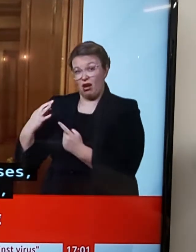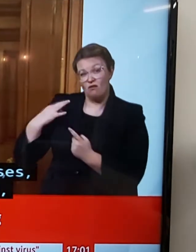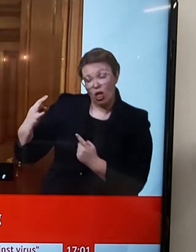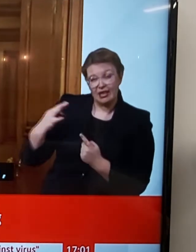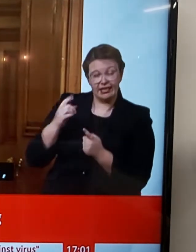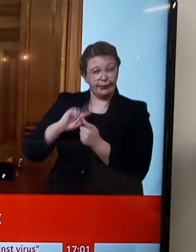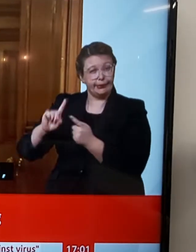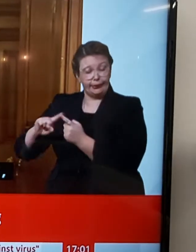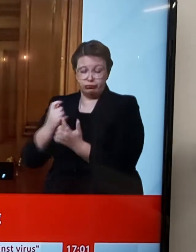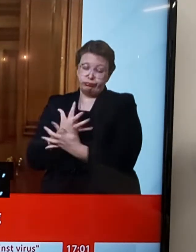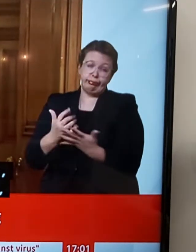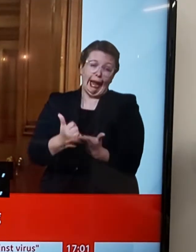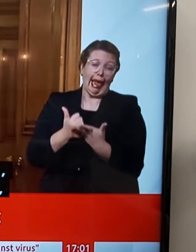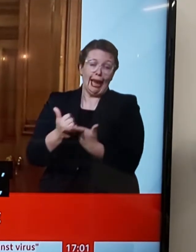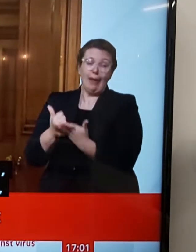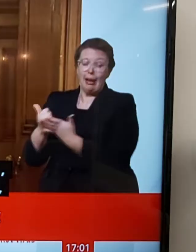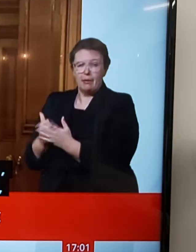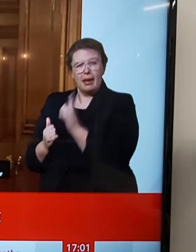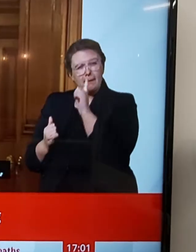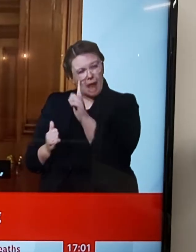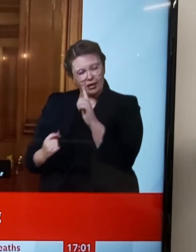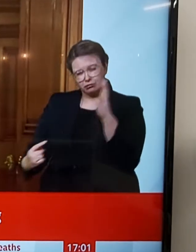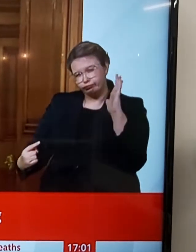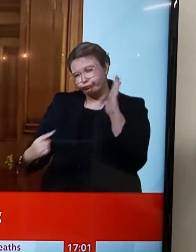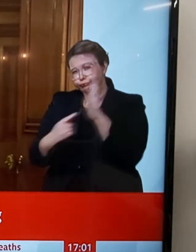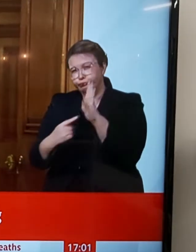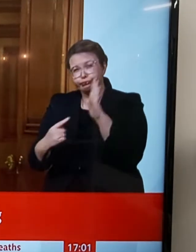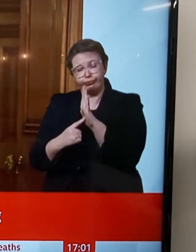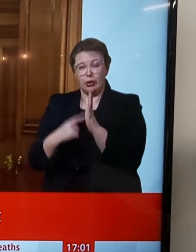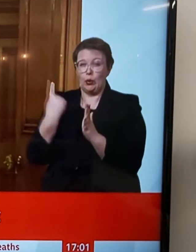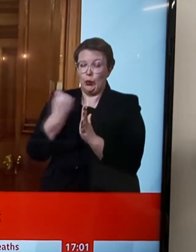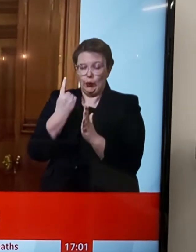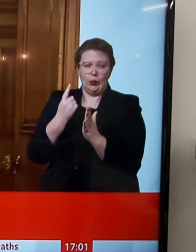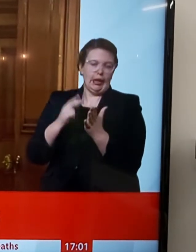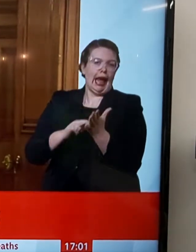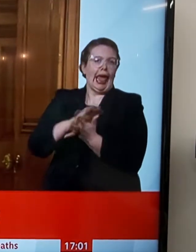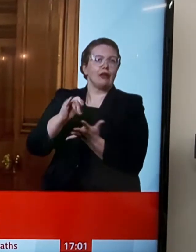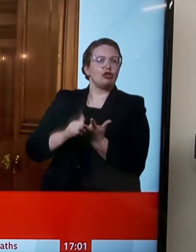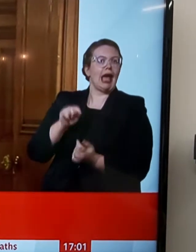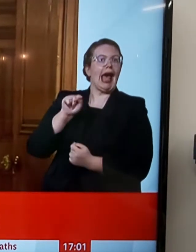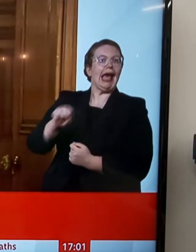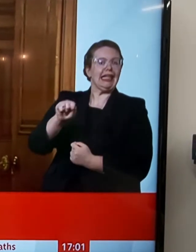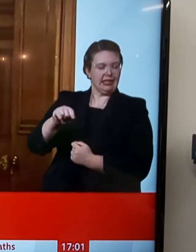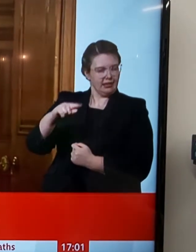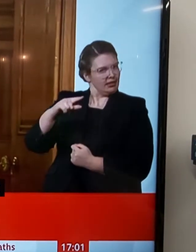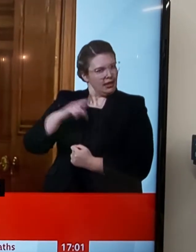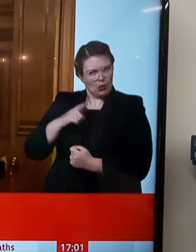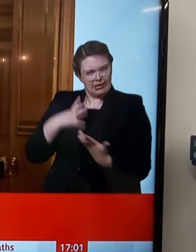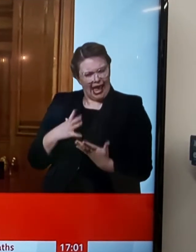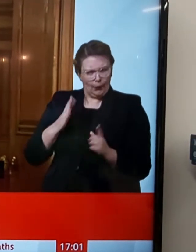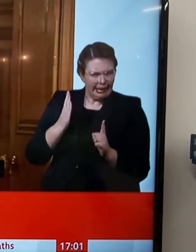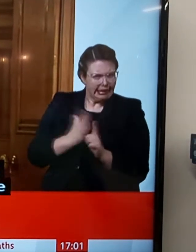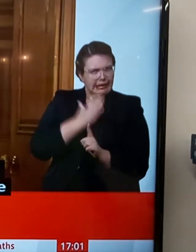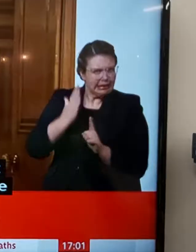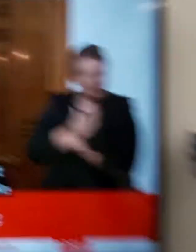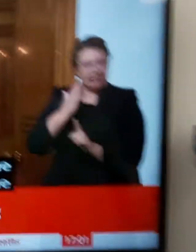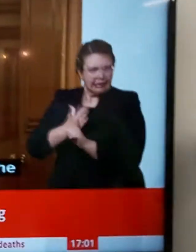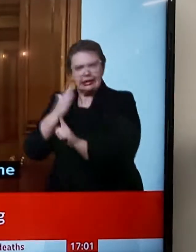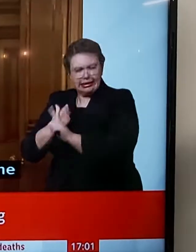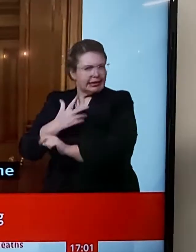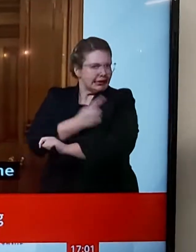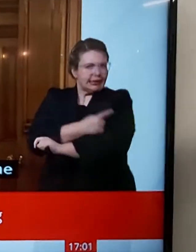to get this life-saving medicine into the arms of the nation at the kind of speed that we're seeing, we're relying on the doctors